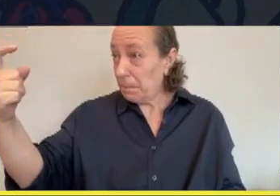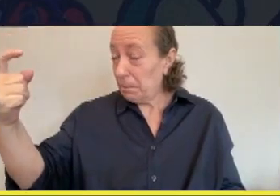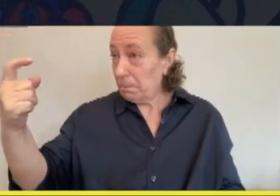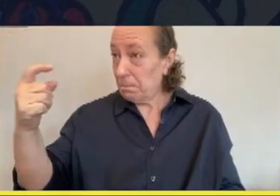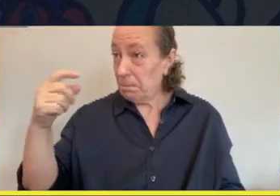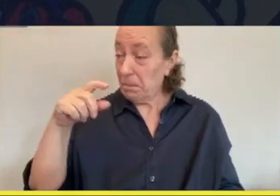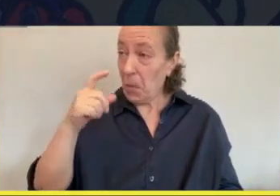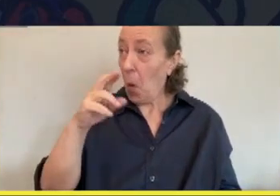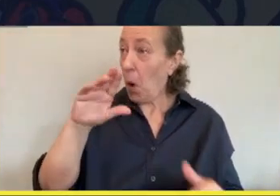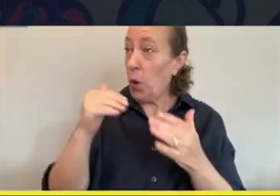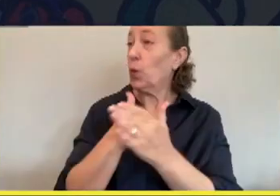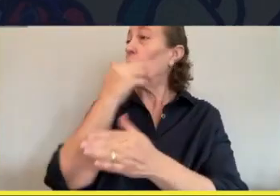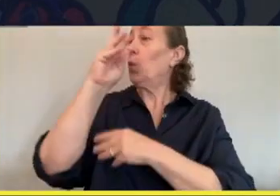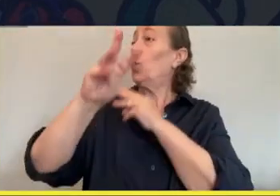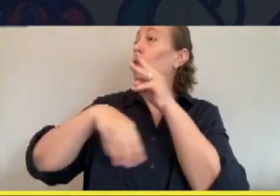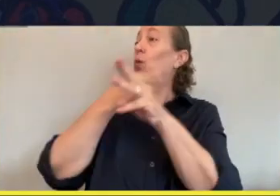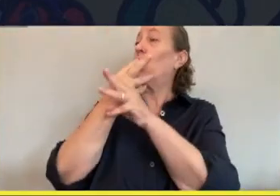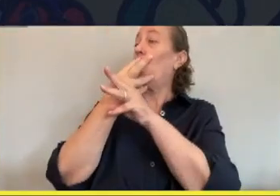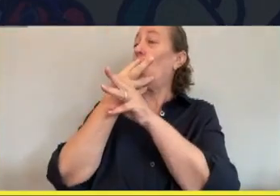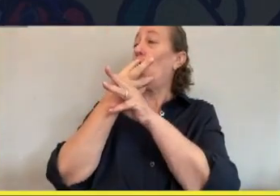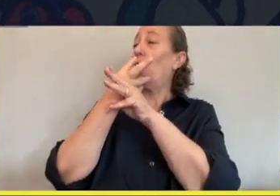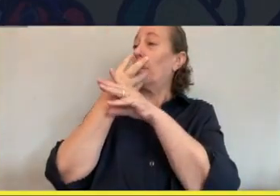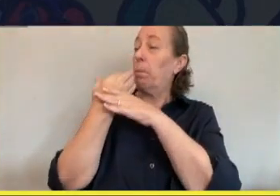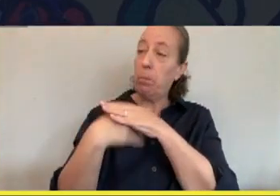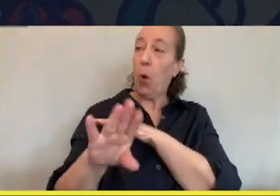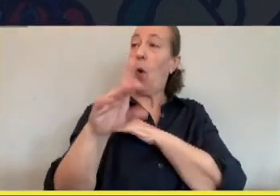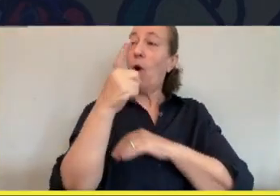just born. Only that